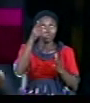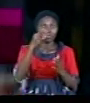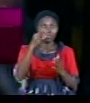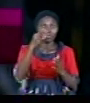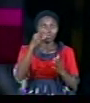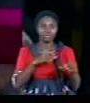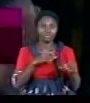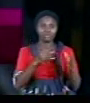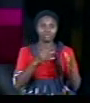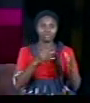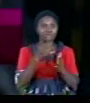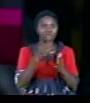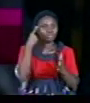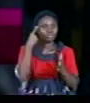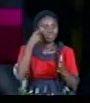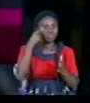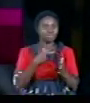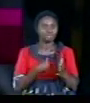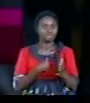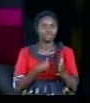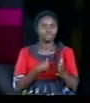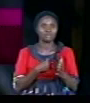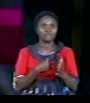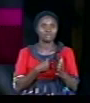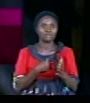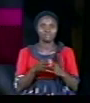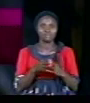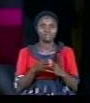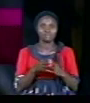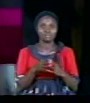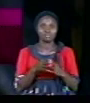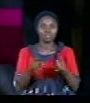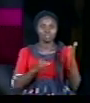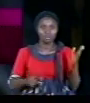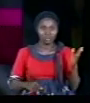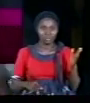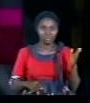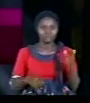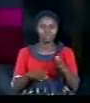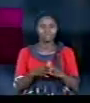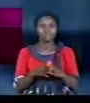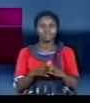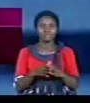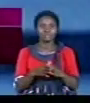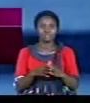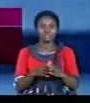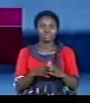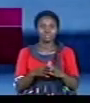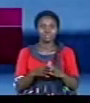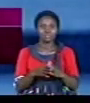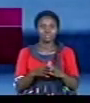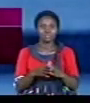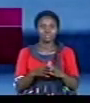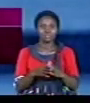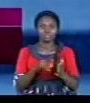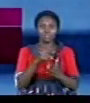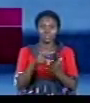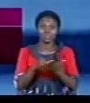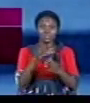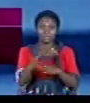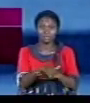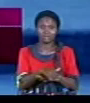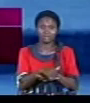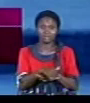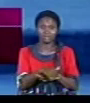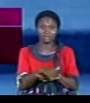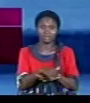I met our father in the Lord, that's my daddy, I call him my daddy. day and night. And this night, I had to give